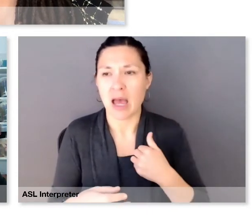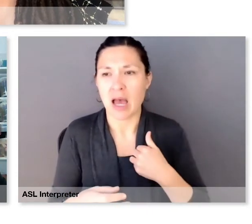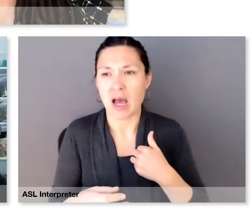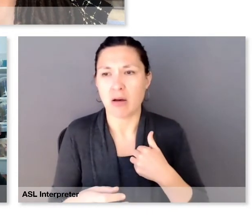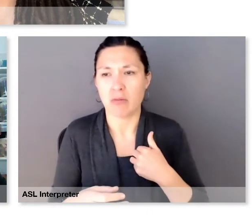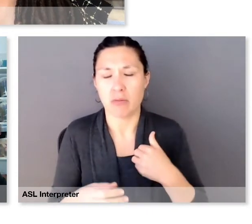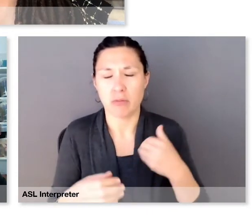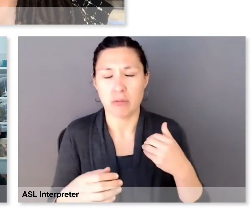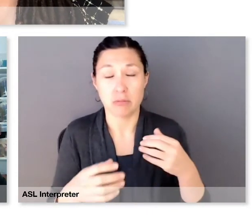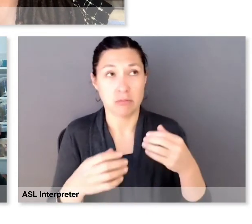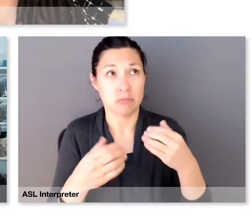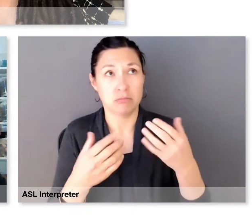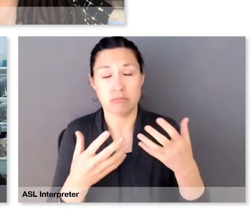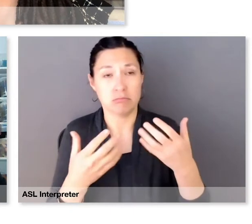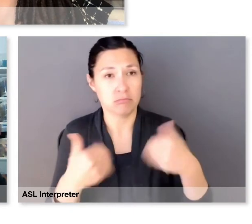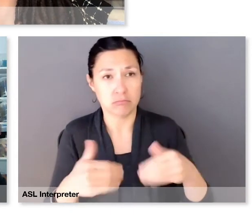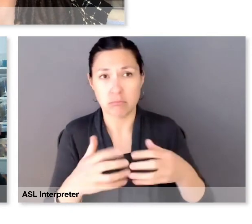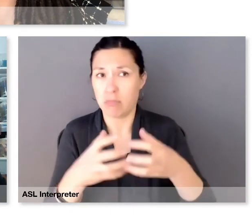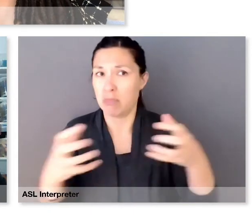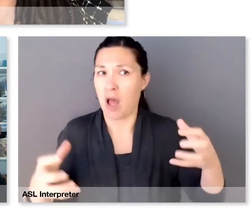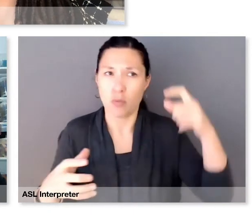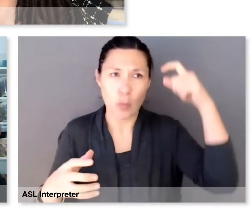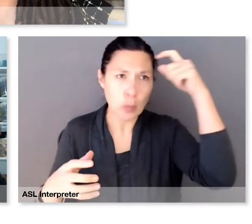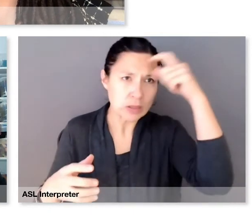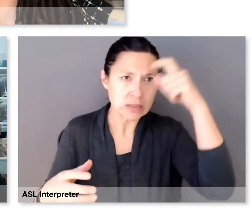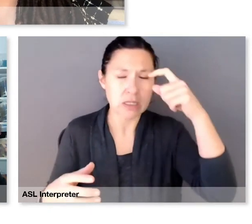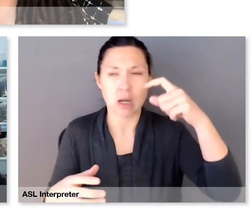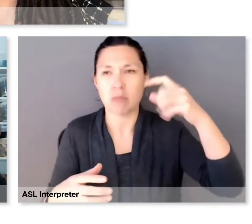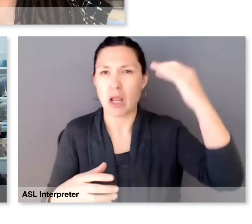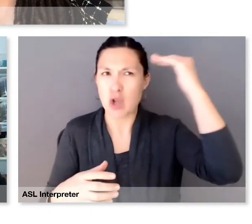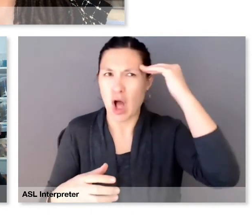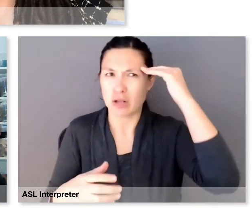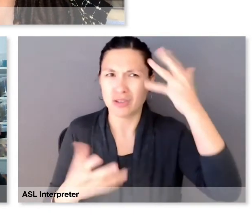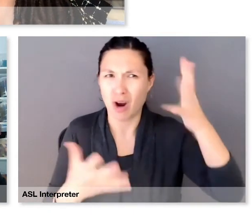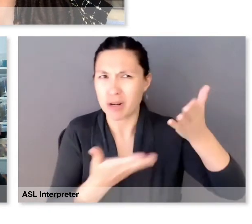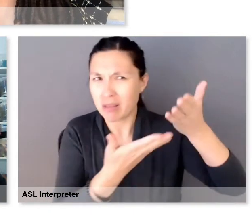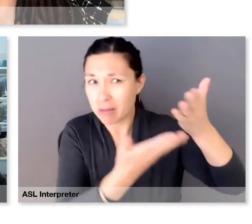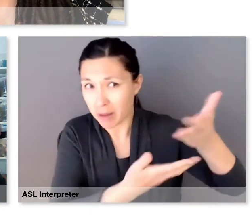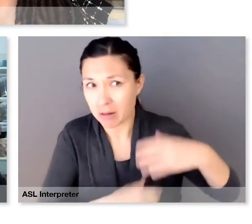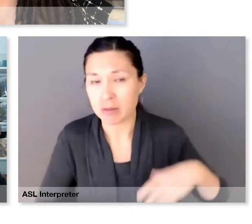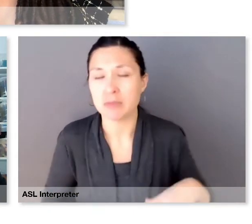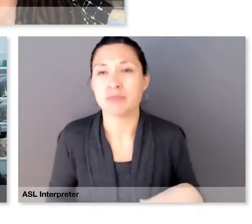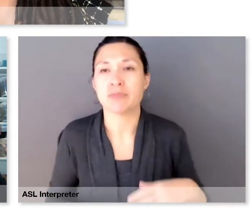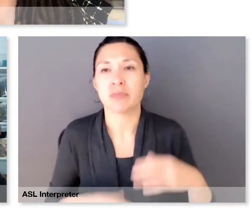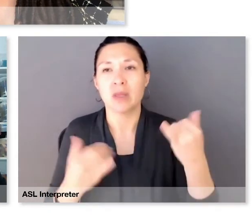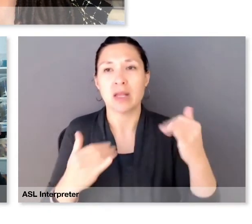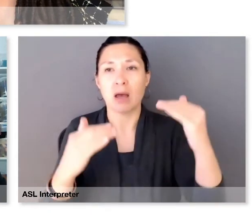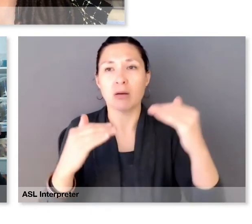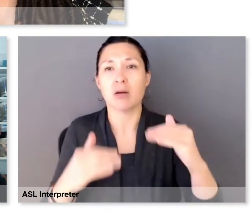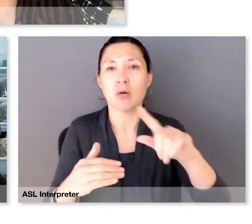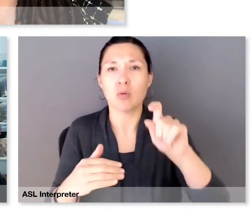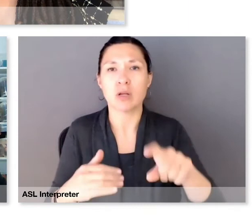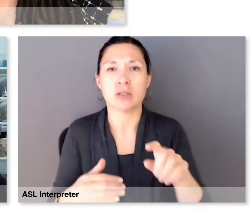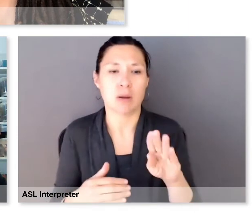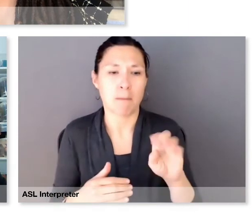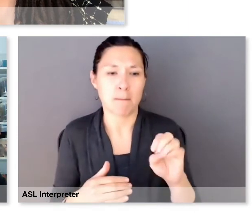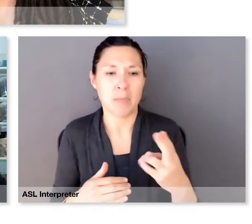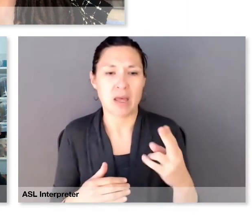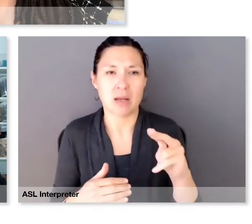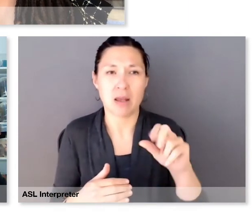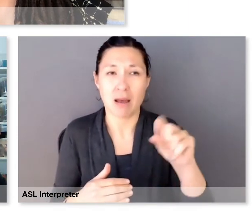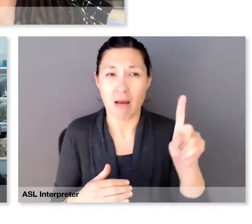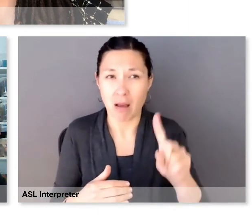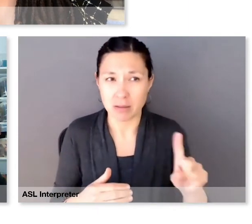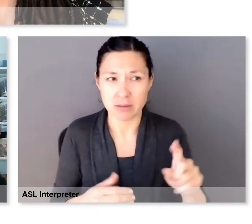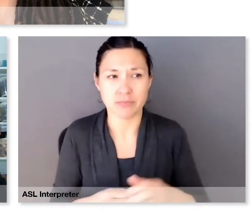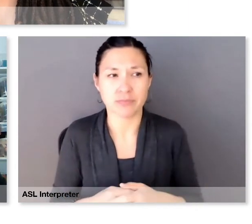and strategizing and history already. And so the next question is for Binaz, which is, what do you see